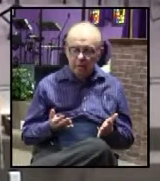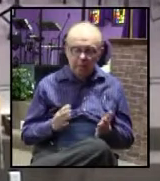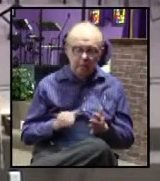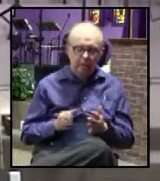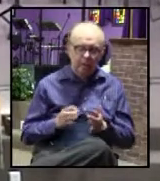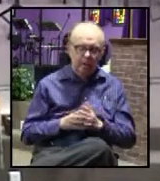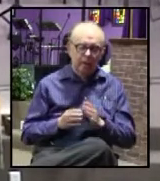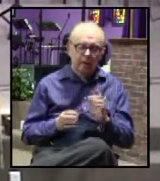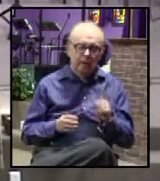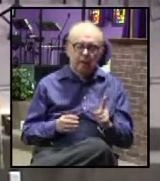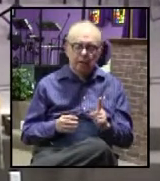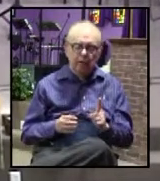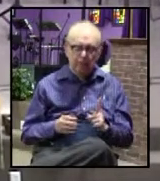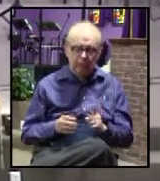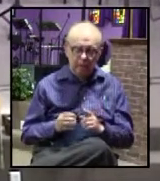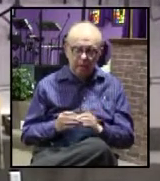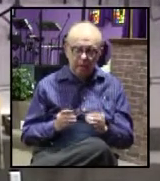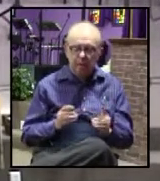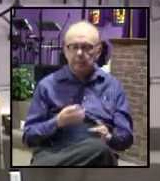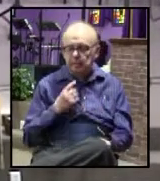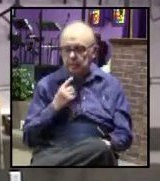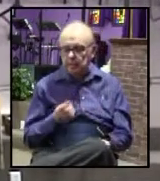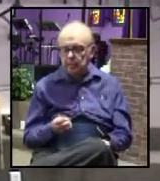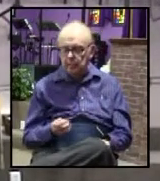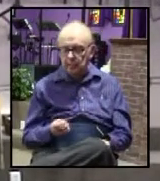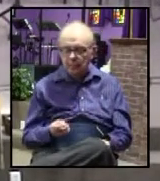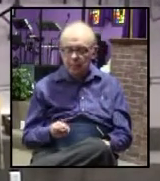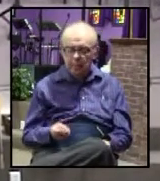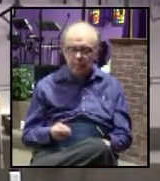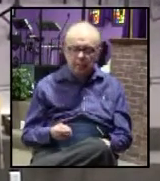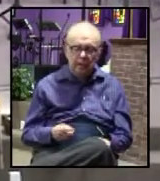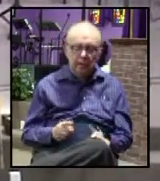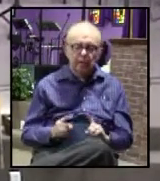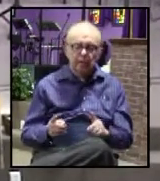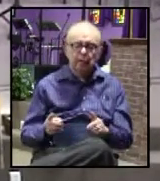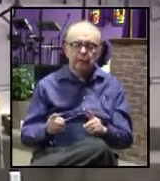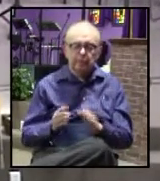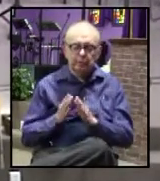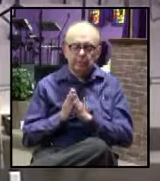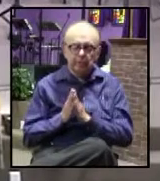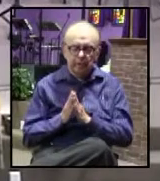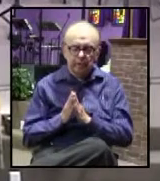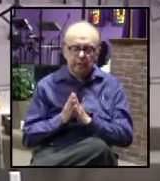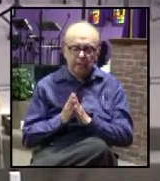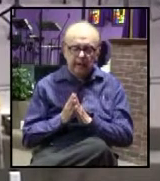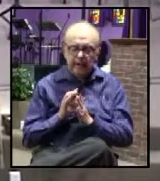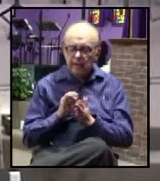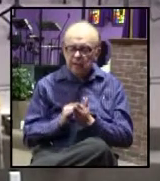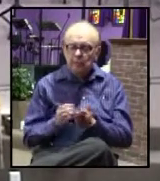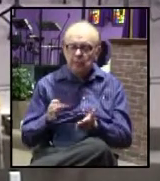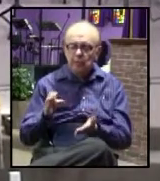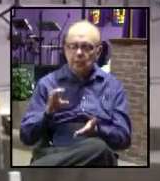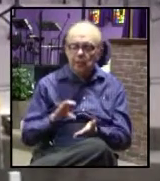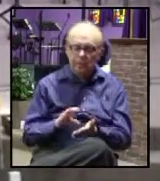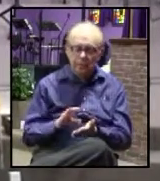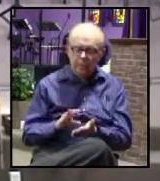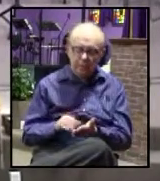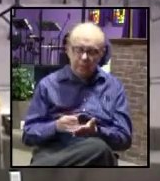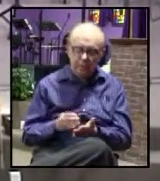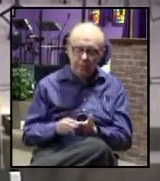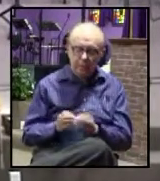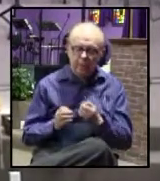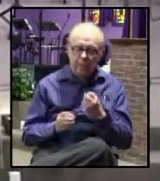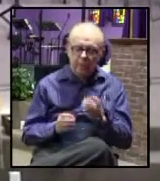in John chapter 11, Jesus and His disciples have said they got a way to pray. That's pouring out. In John